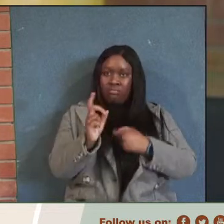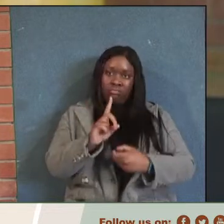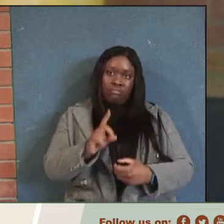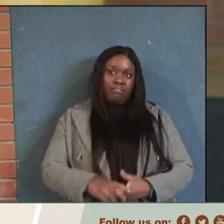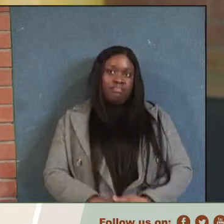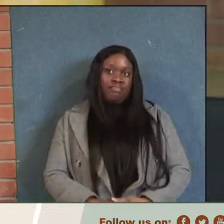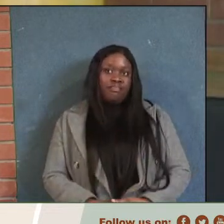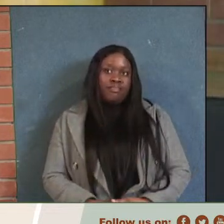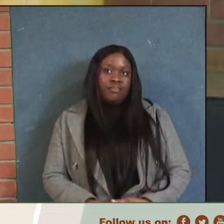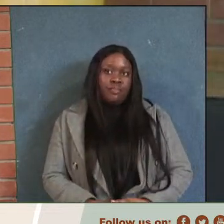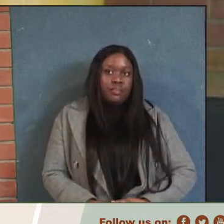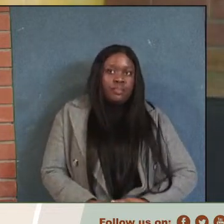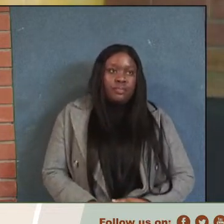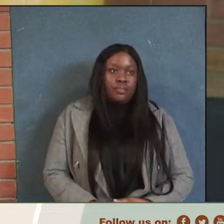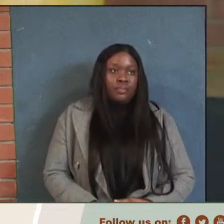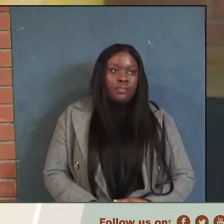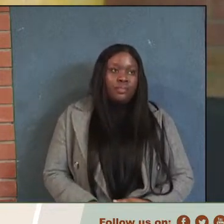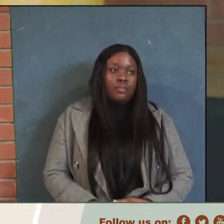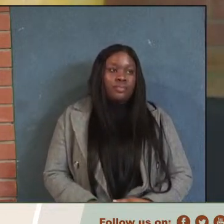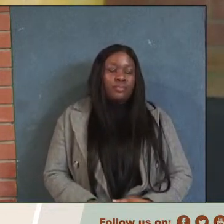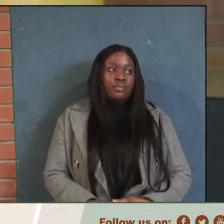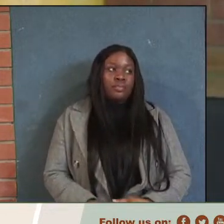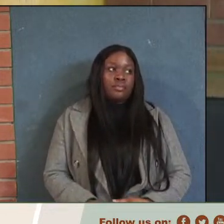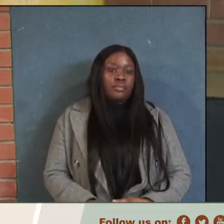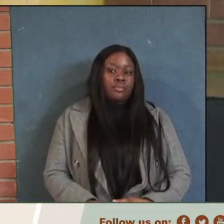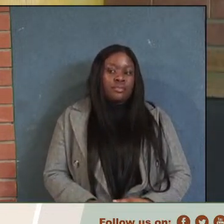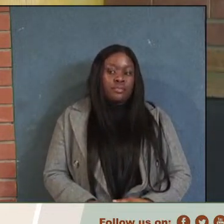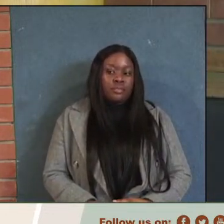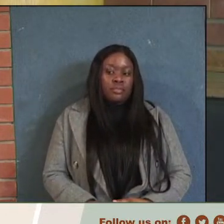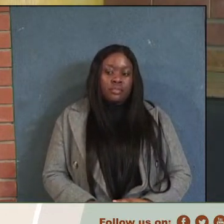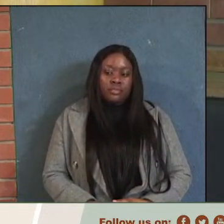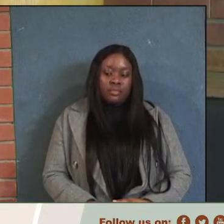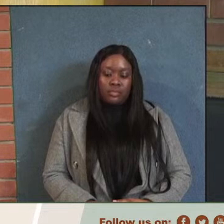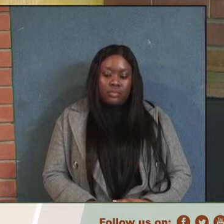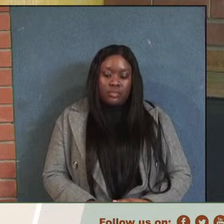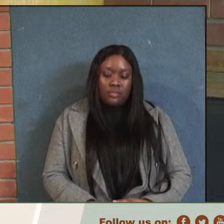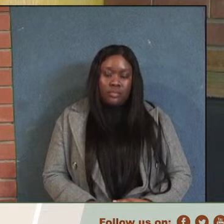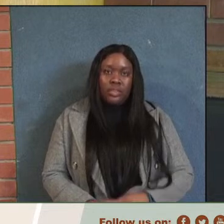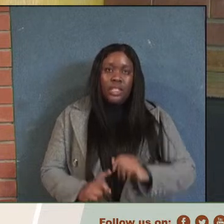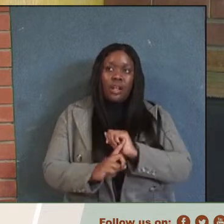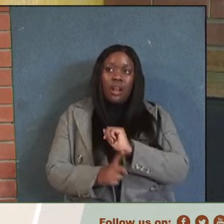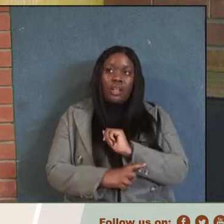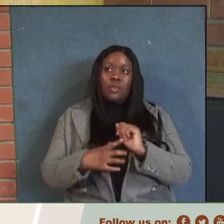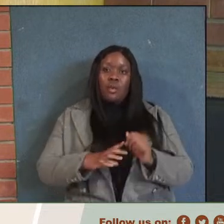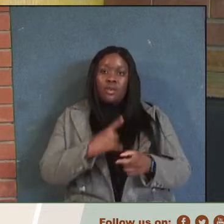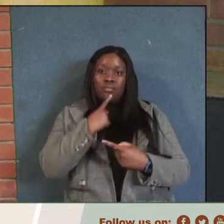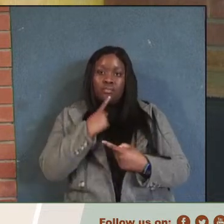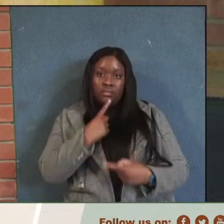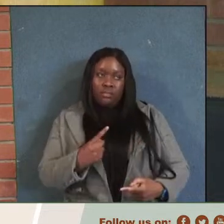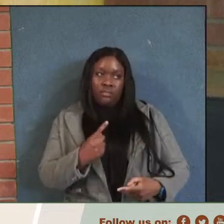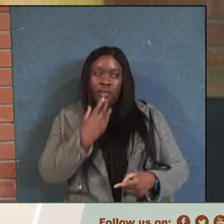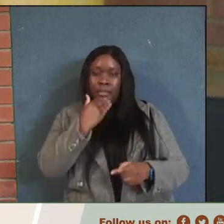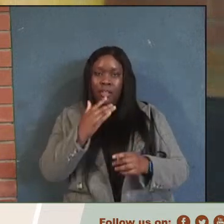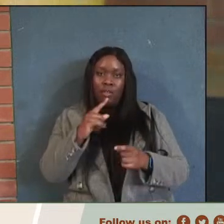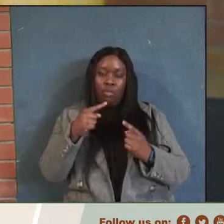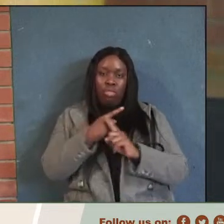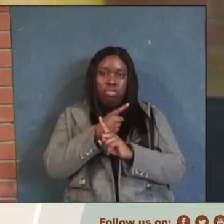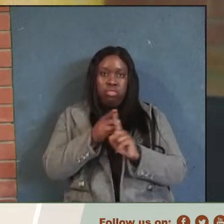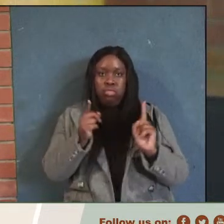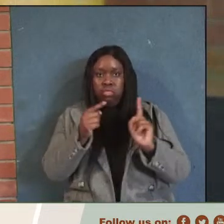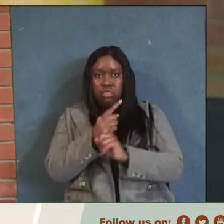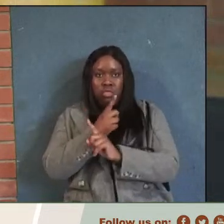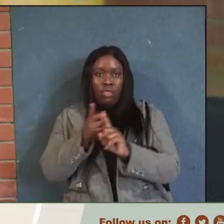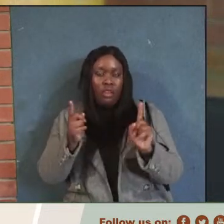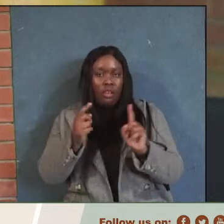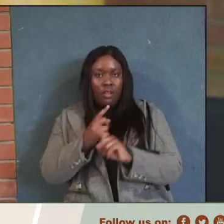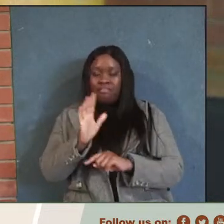Fighting. Lastly, I would just want to say, let's not contradict ourselves to what we're saying.